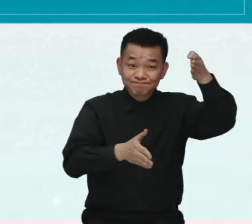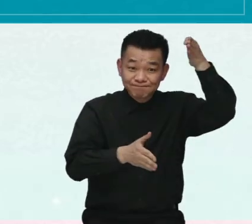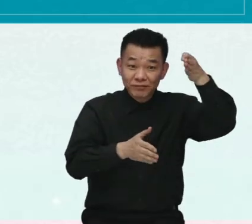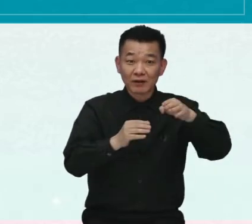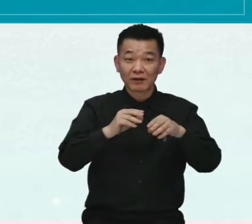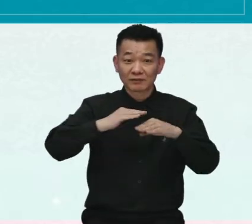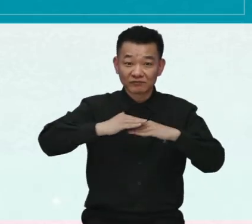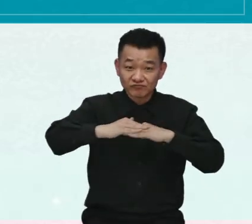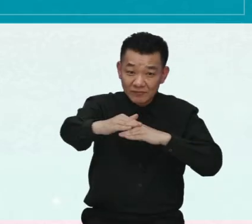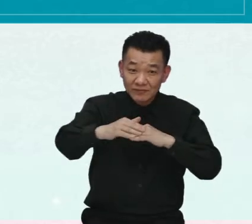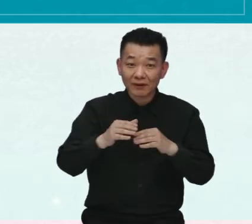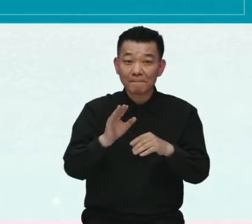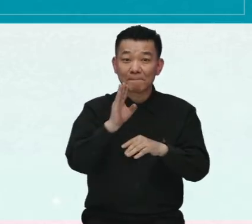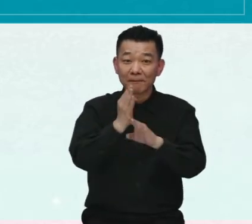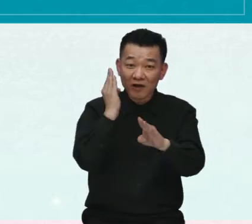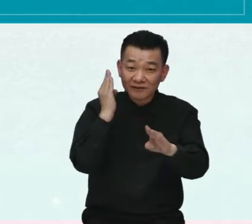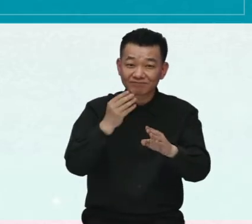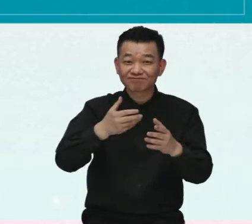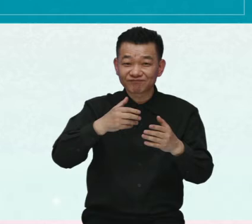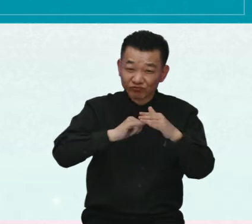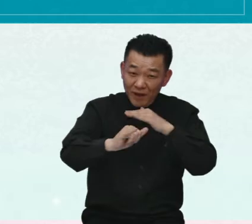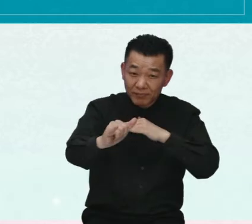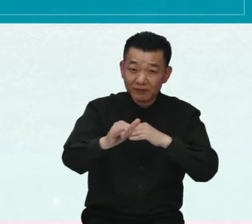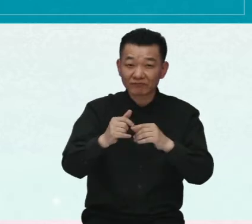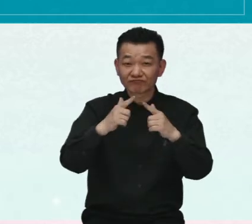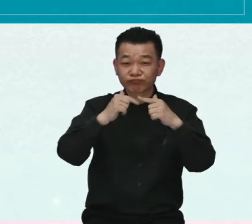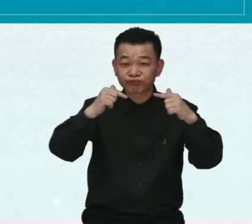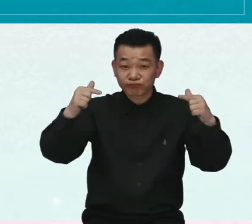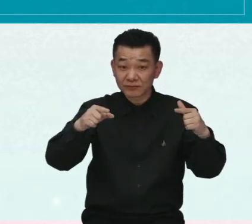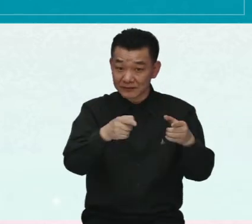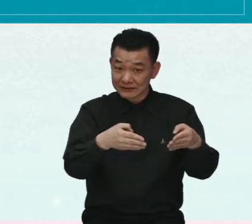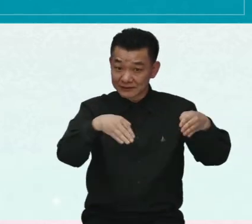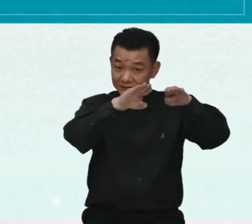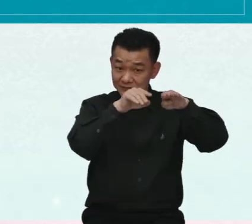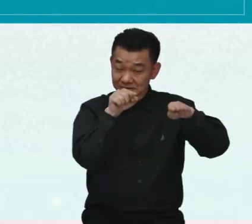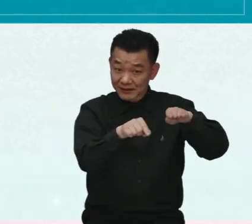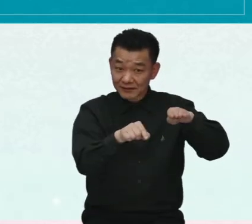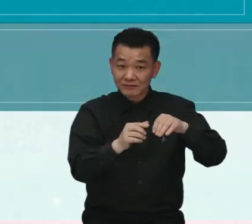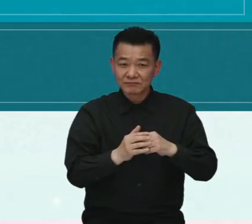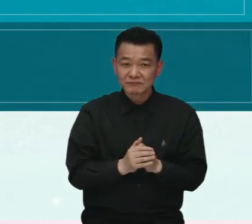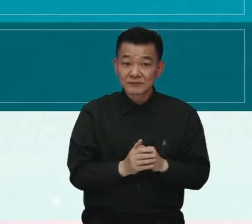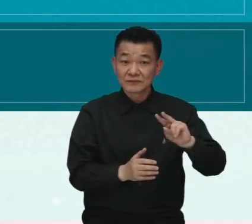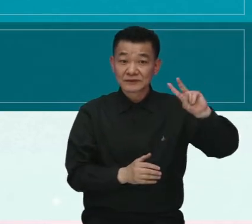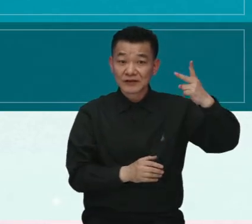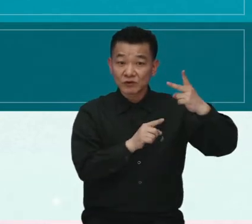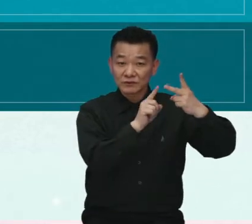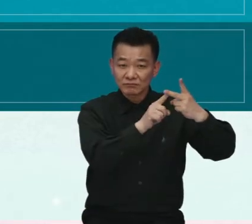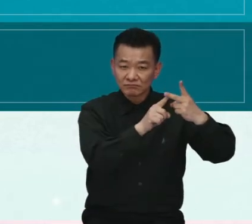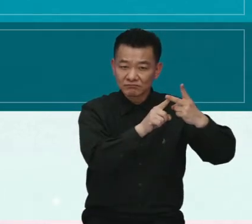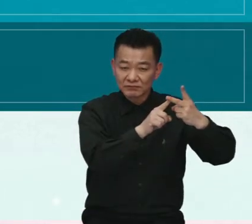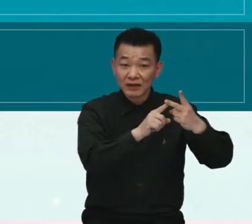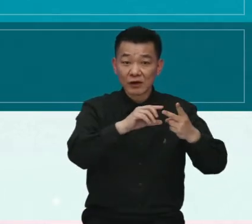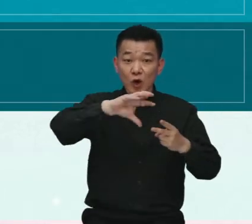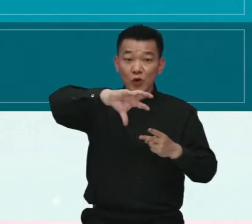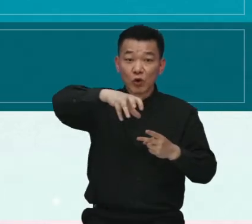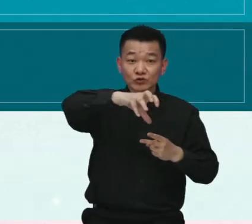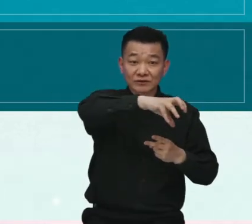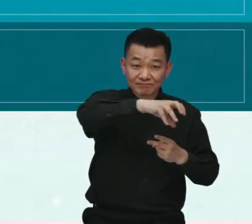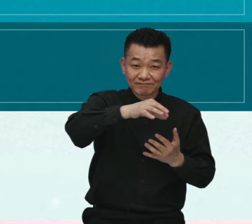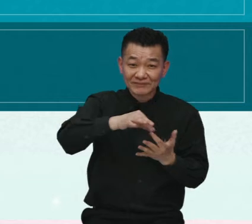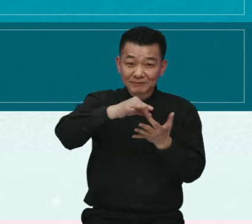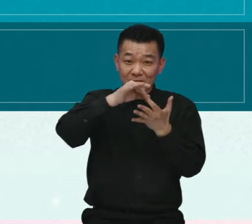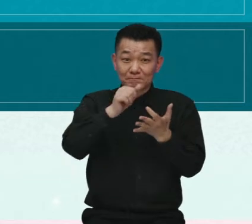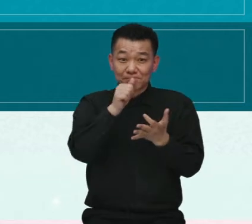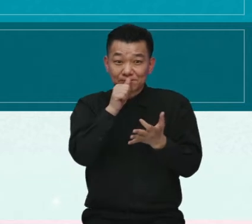facilities, including schools, housing, medical facilities, and workplaces. B. Hardware and software